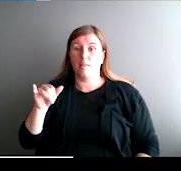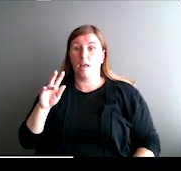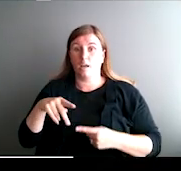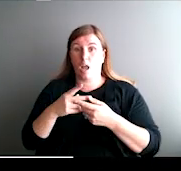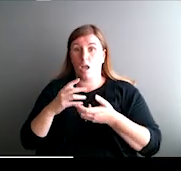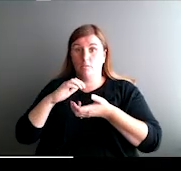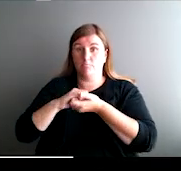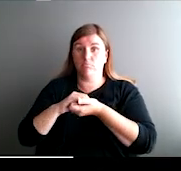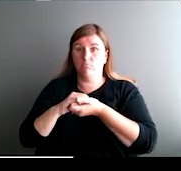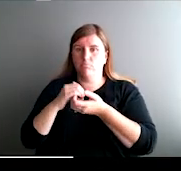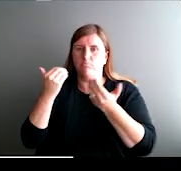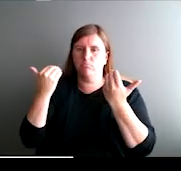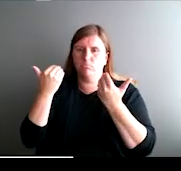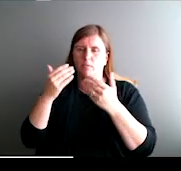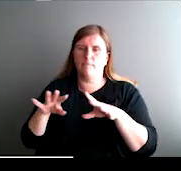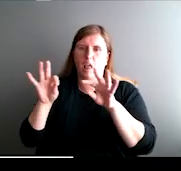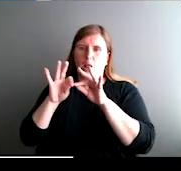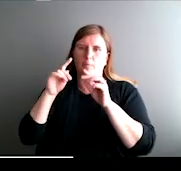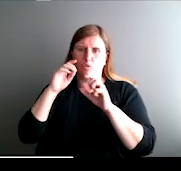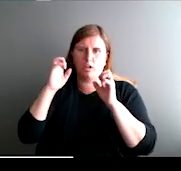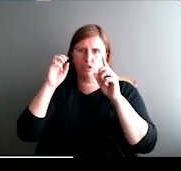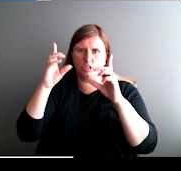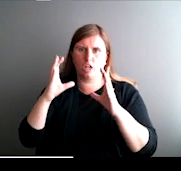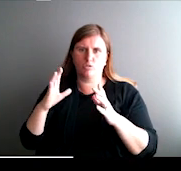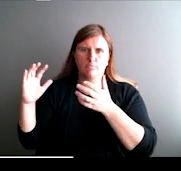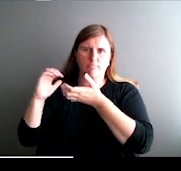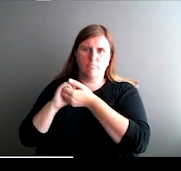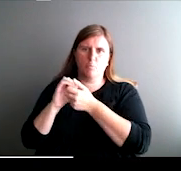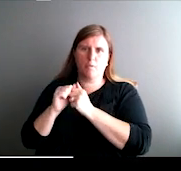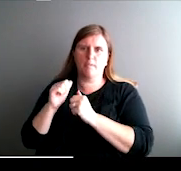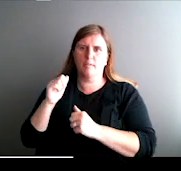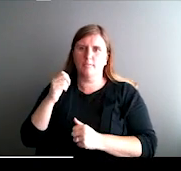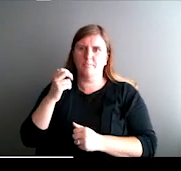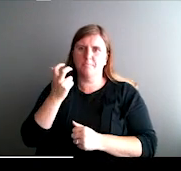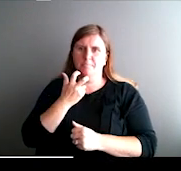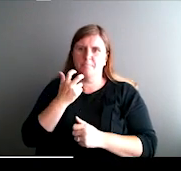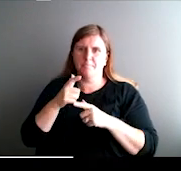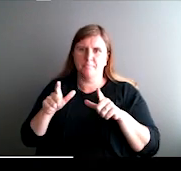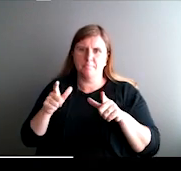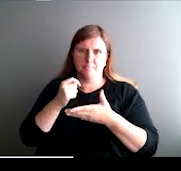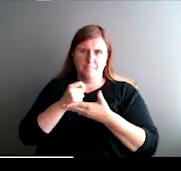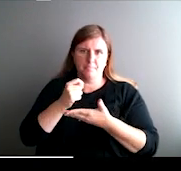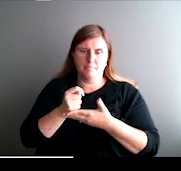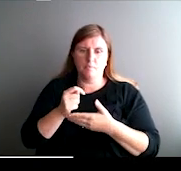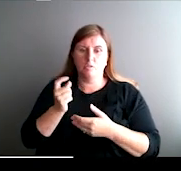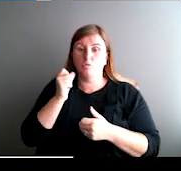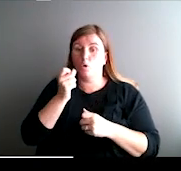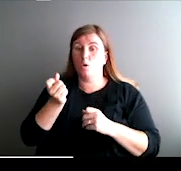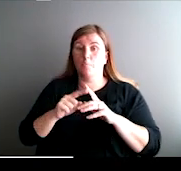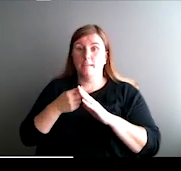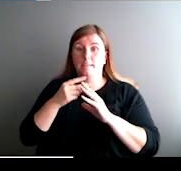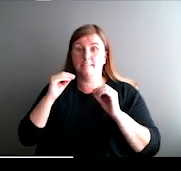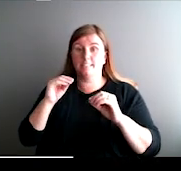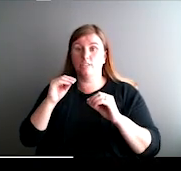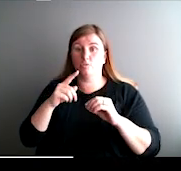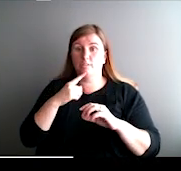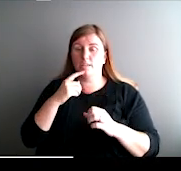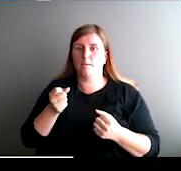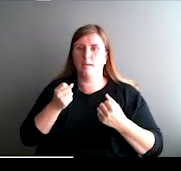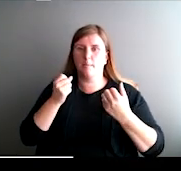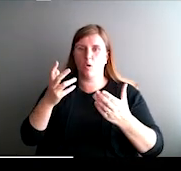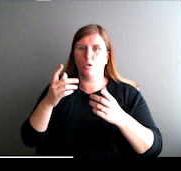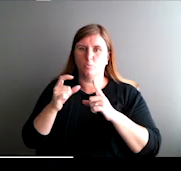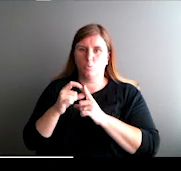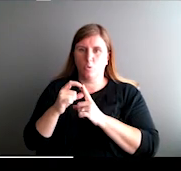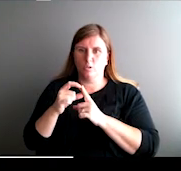extremely valuable for educators. I do want to caution, don't begin teaching students to say multiple